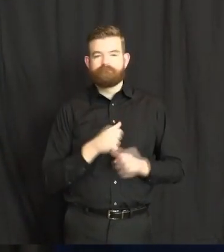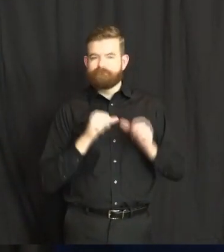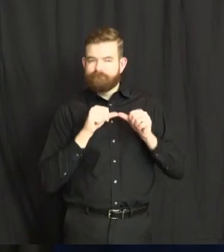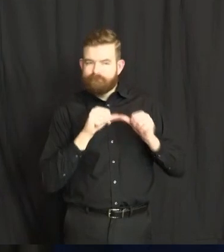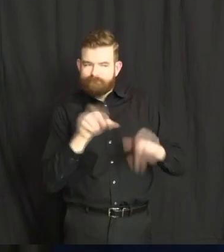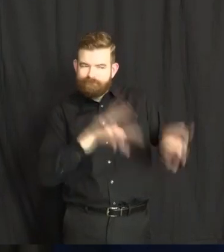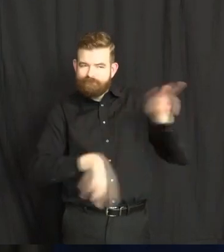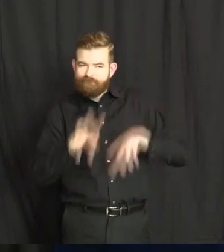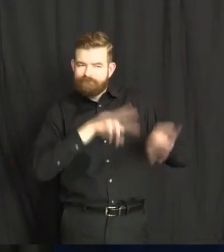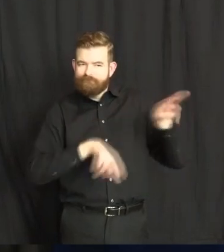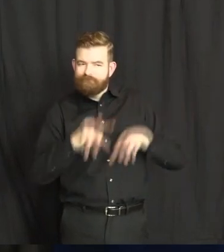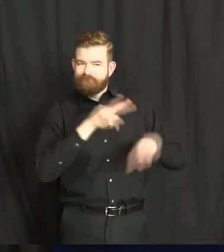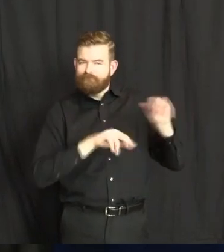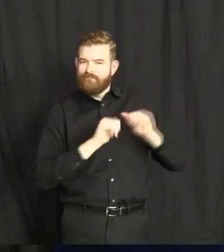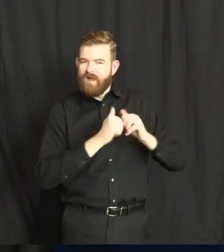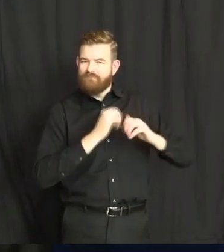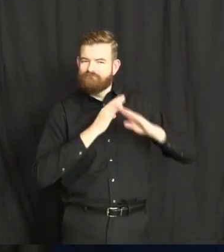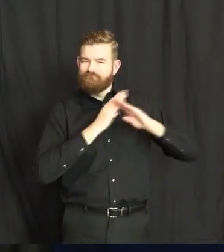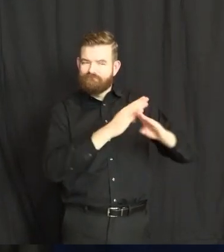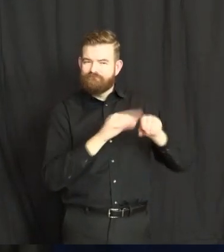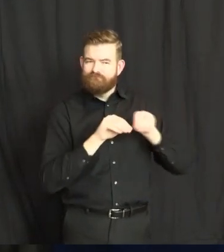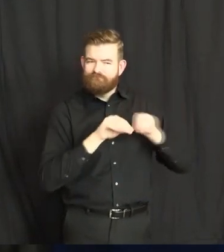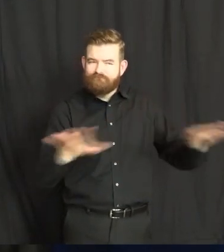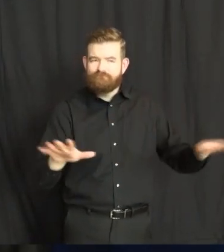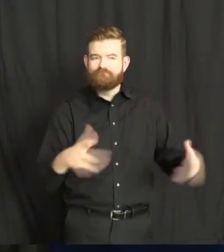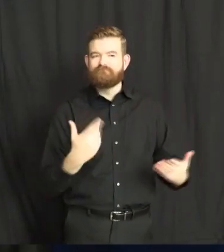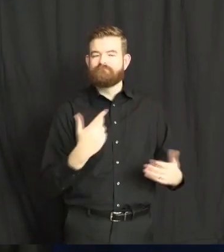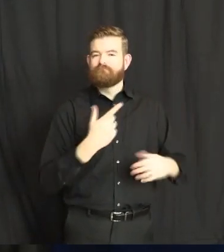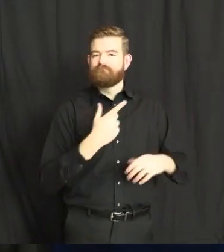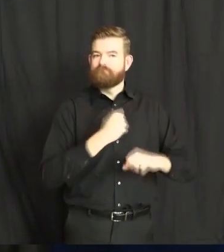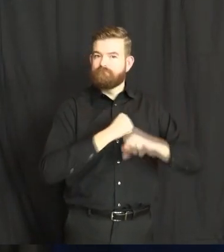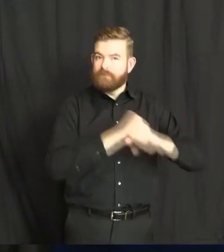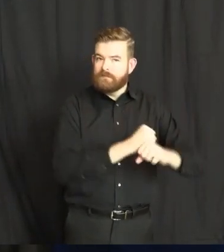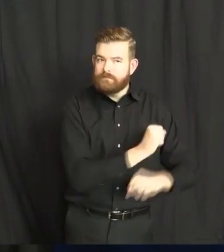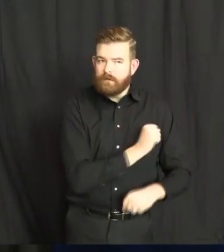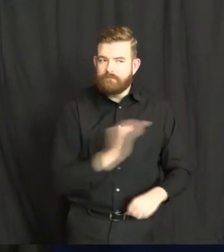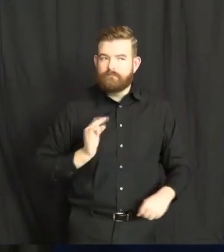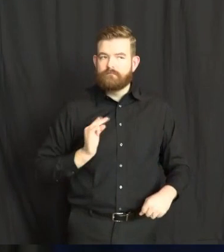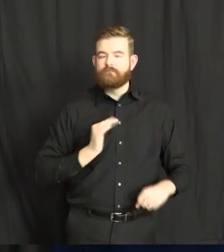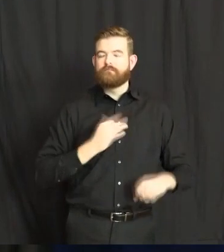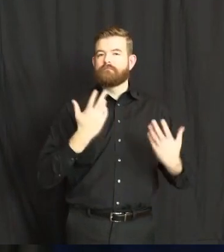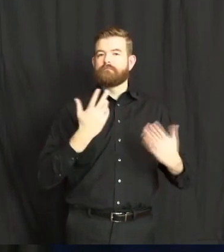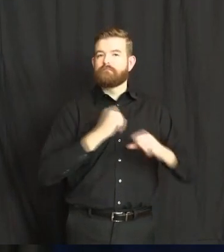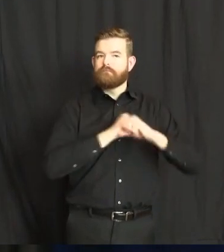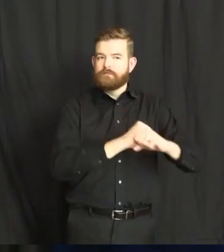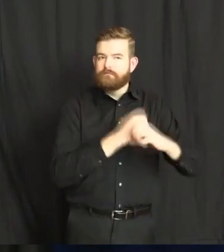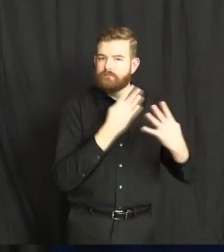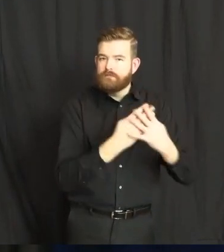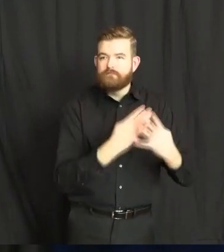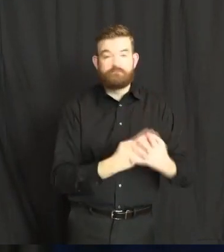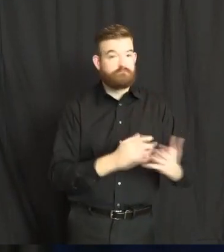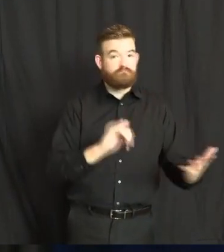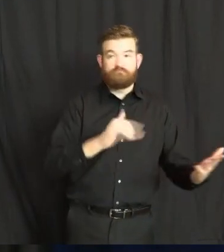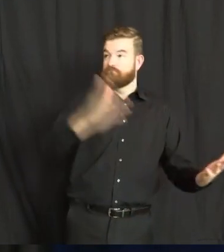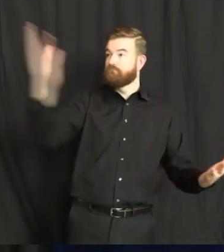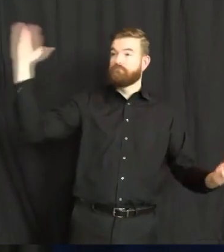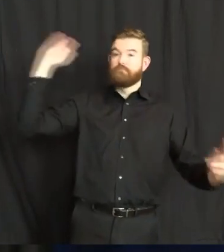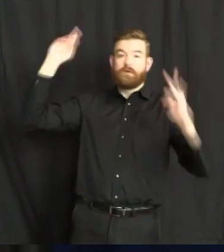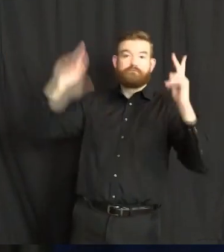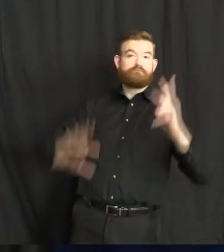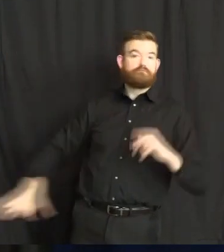to protect the safety of our staff and the inmates and everyone, including the public, in mind. And with that, I will turn it